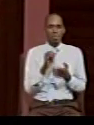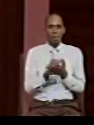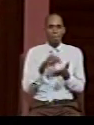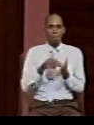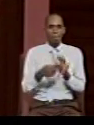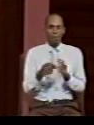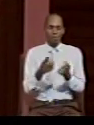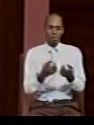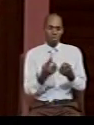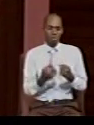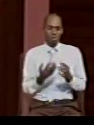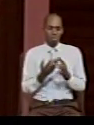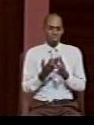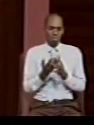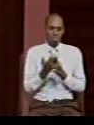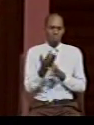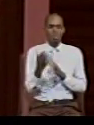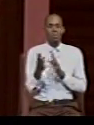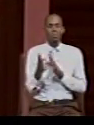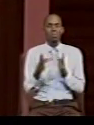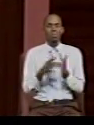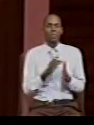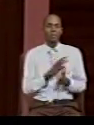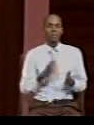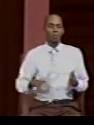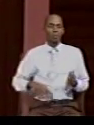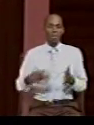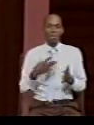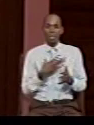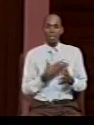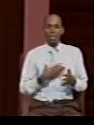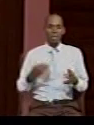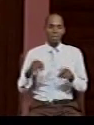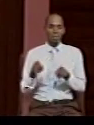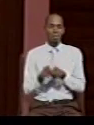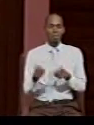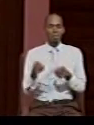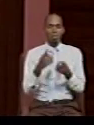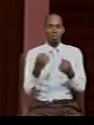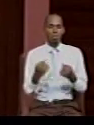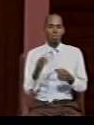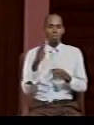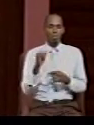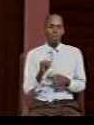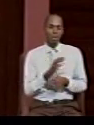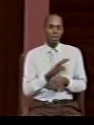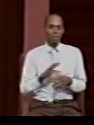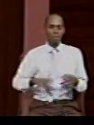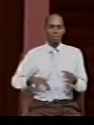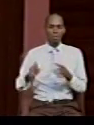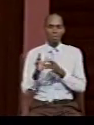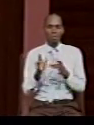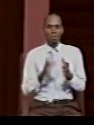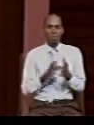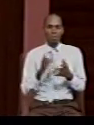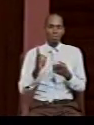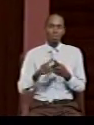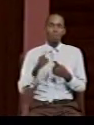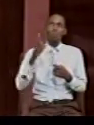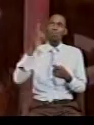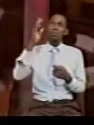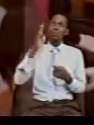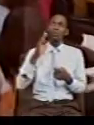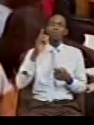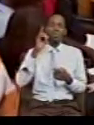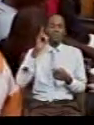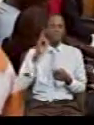come through Jesus Christ. And as you come by him unto God, he